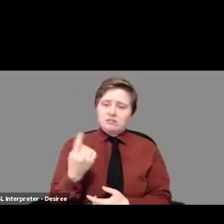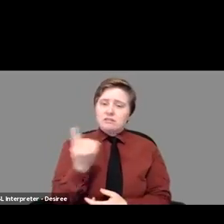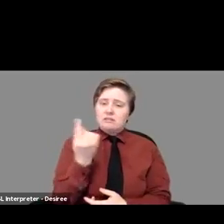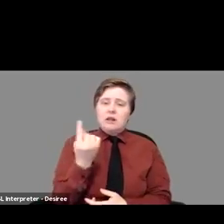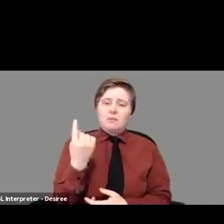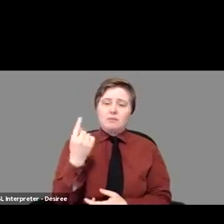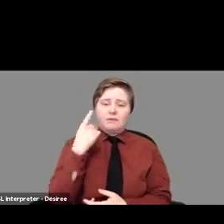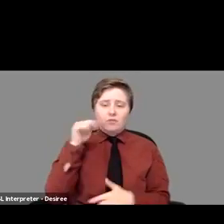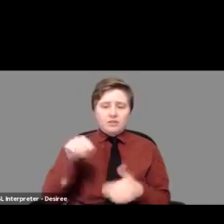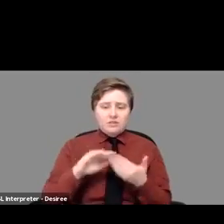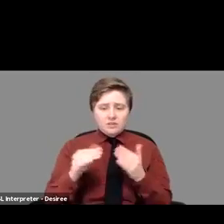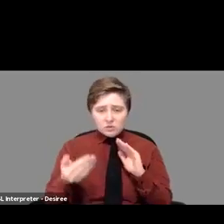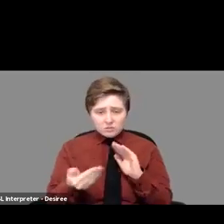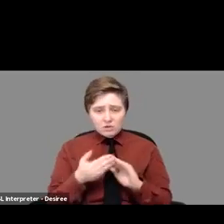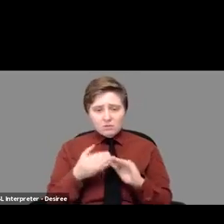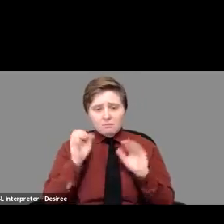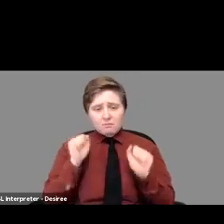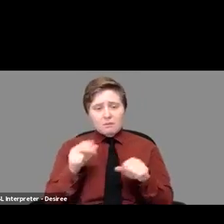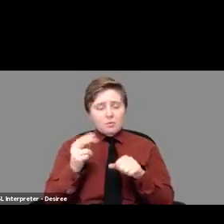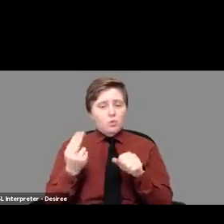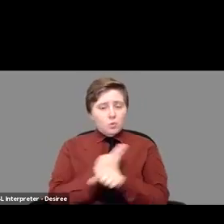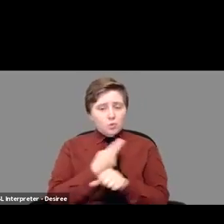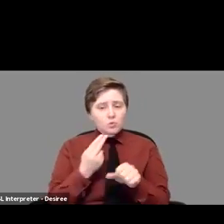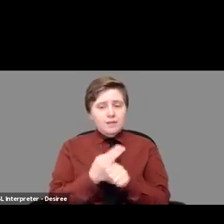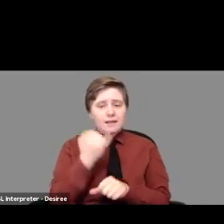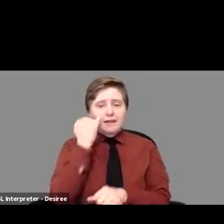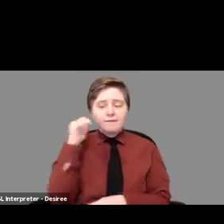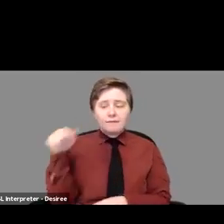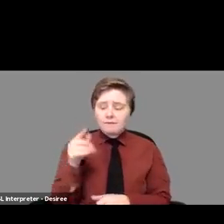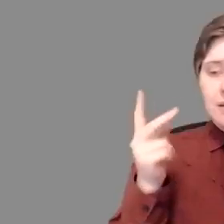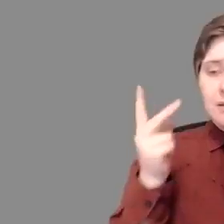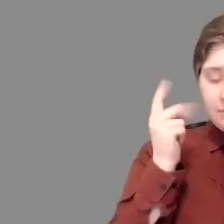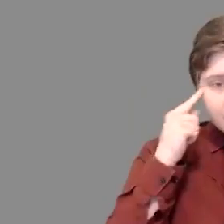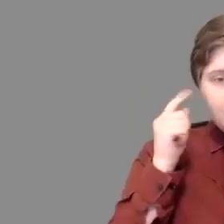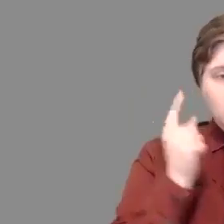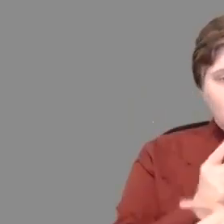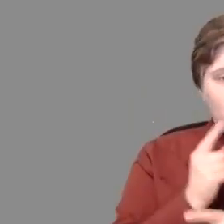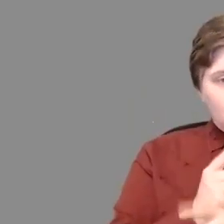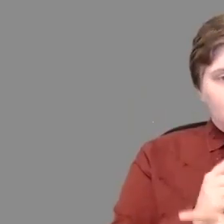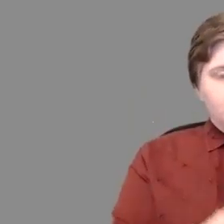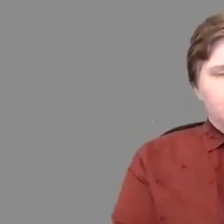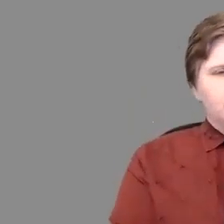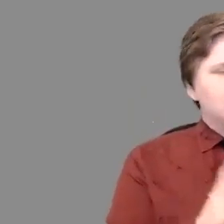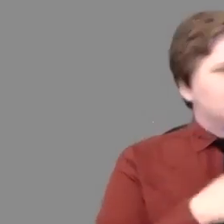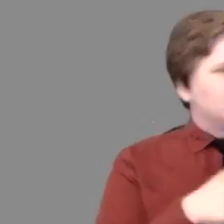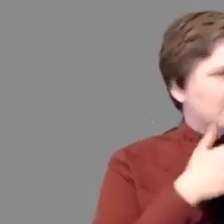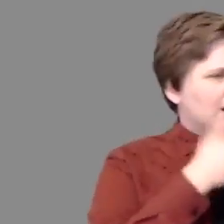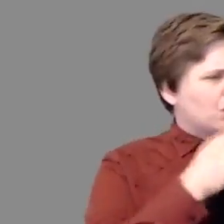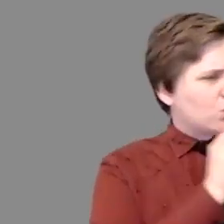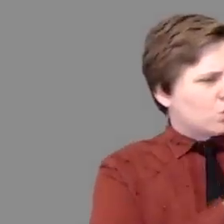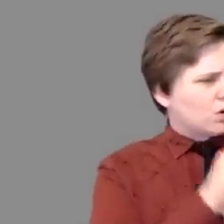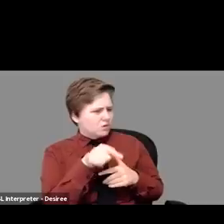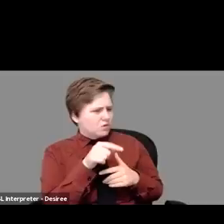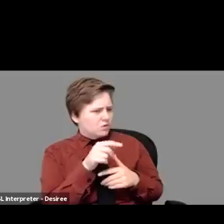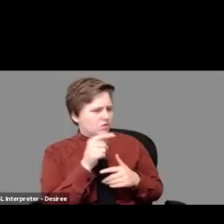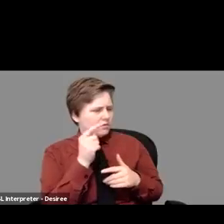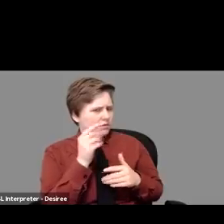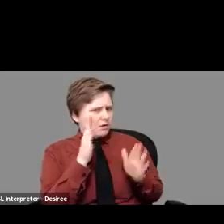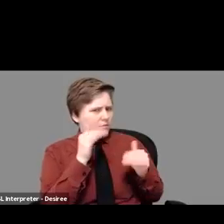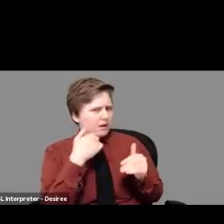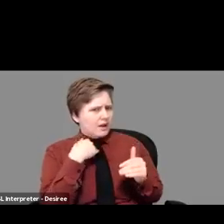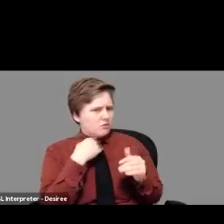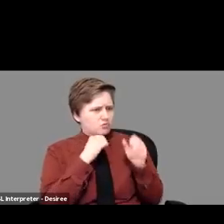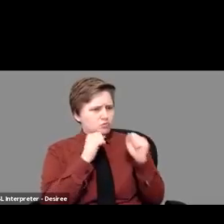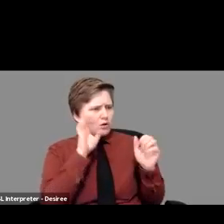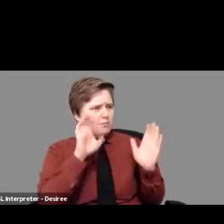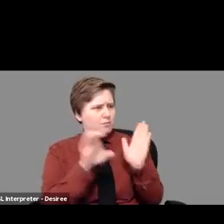something for this community to be able to utilize if they see fit. Okay, and then by the end of the week, Eric, you're looking to have a pretty solid